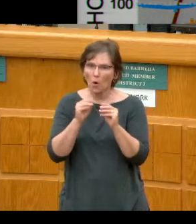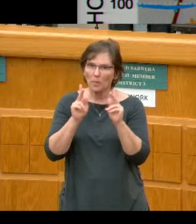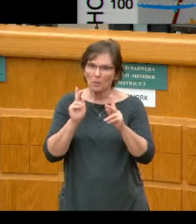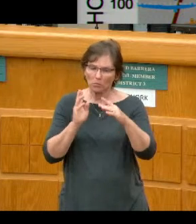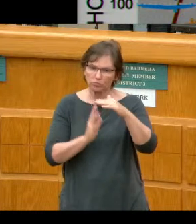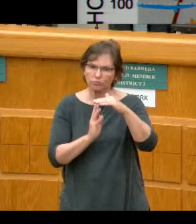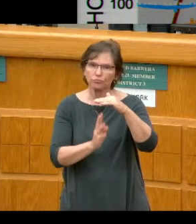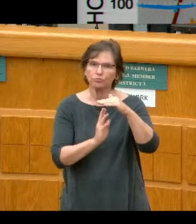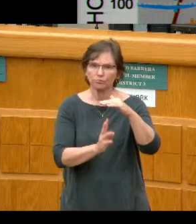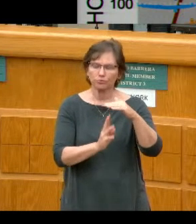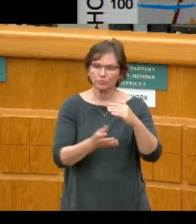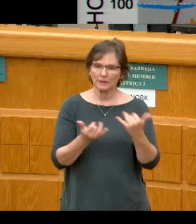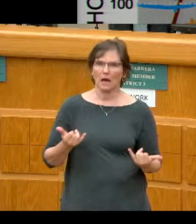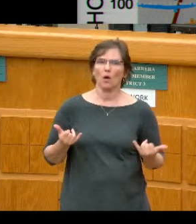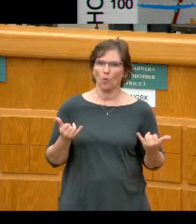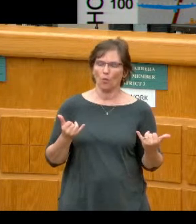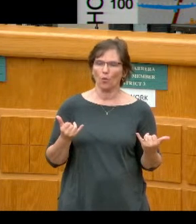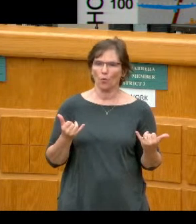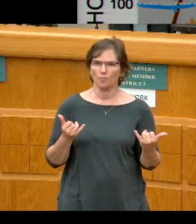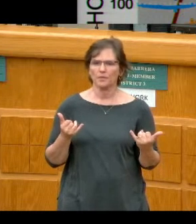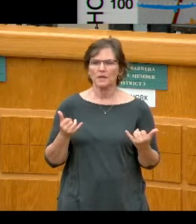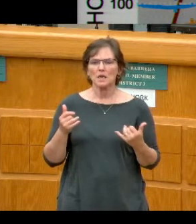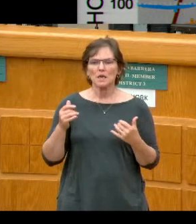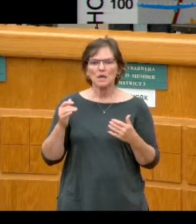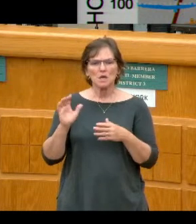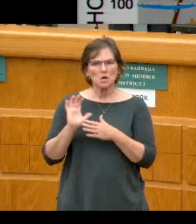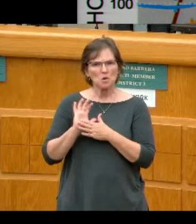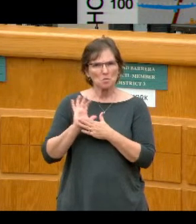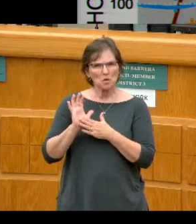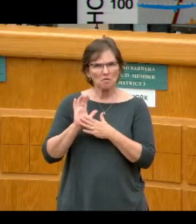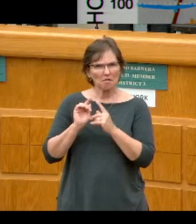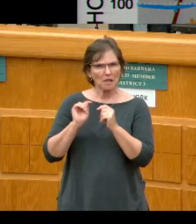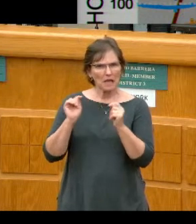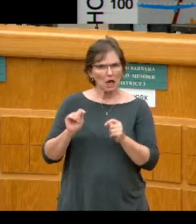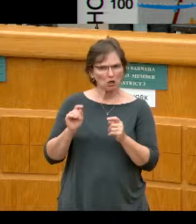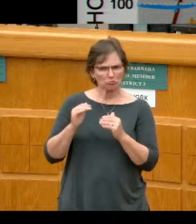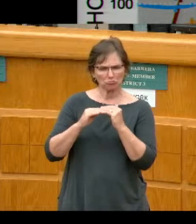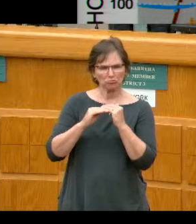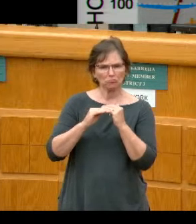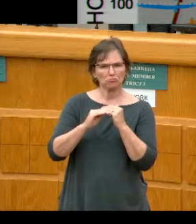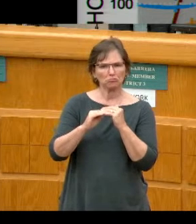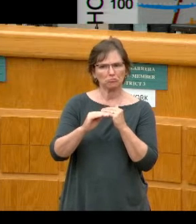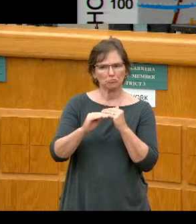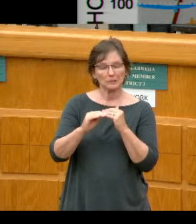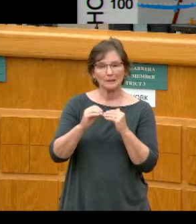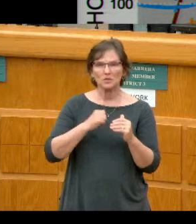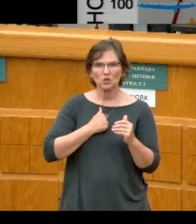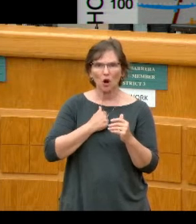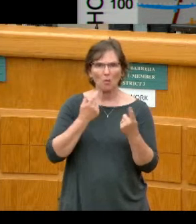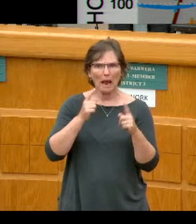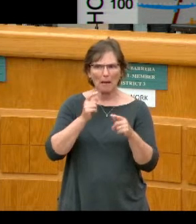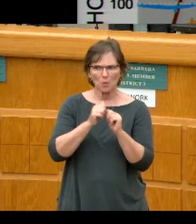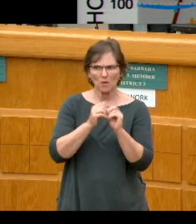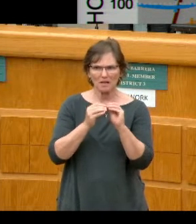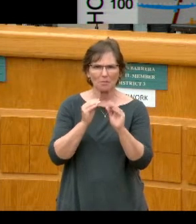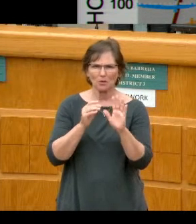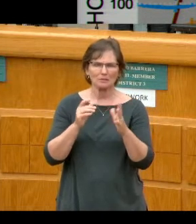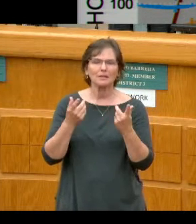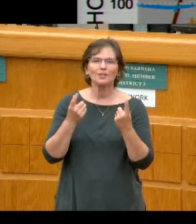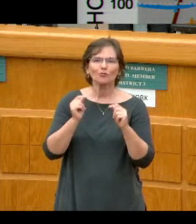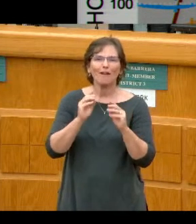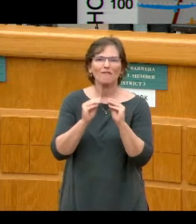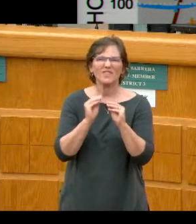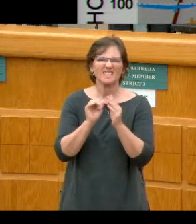we're also seeing that grocery stores and home improvement stores, which used to be the #1 foot traffic spot because they're essential, they're now